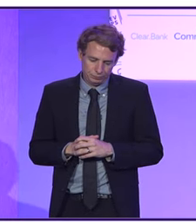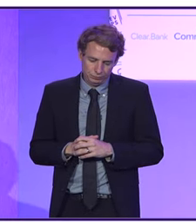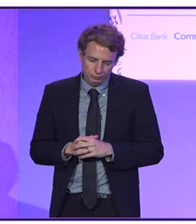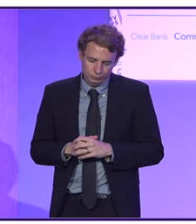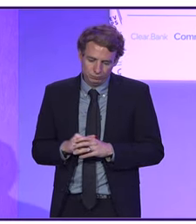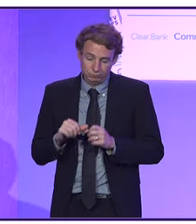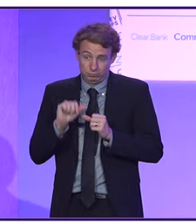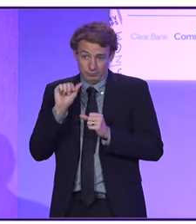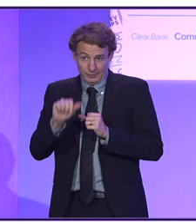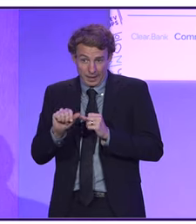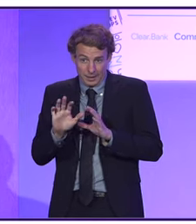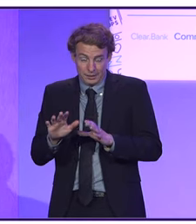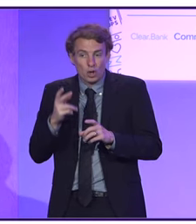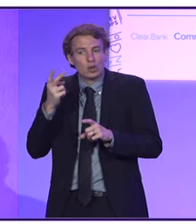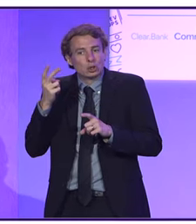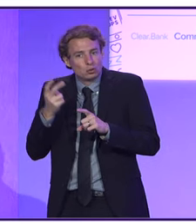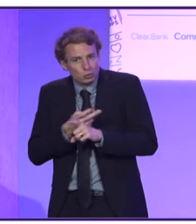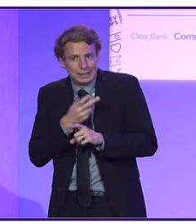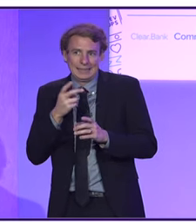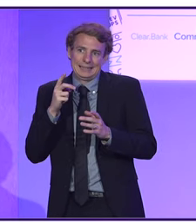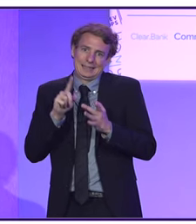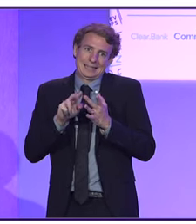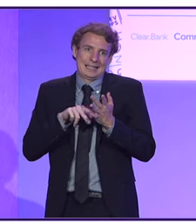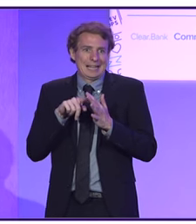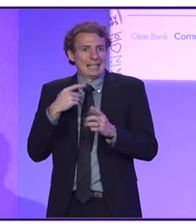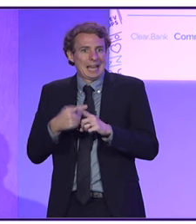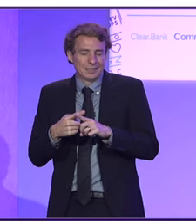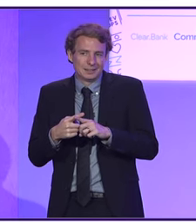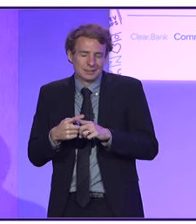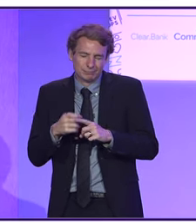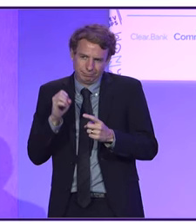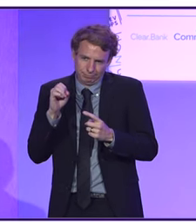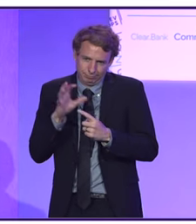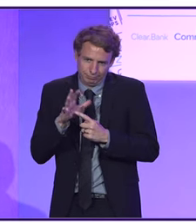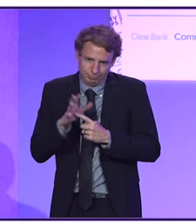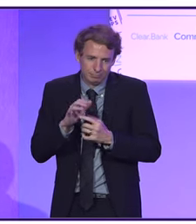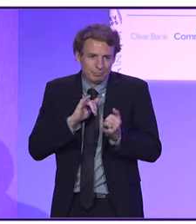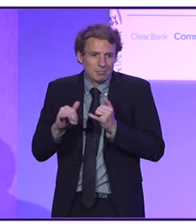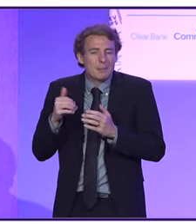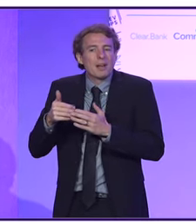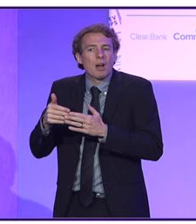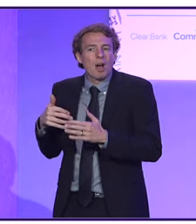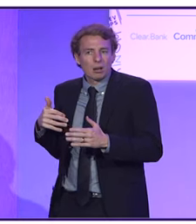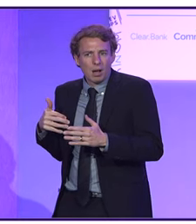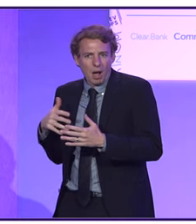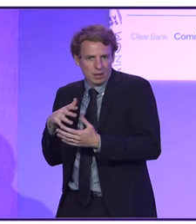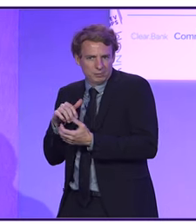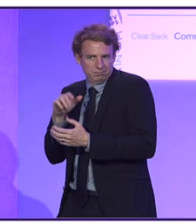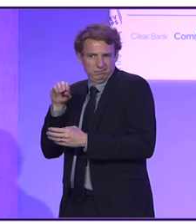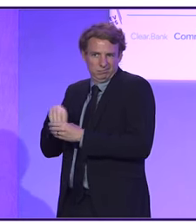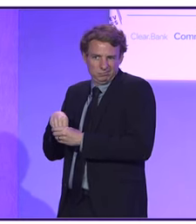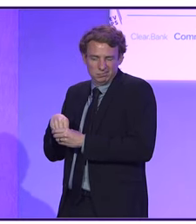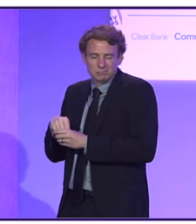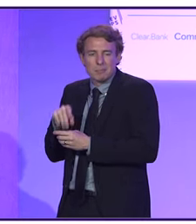the practice of reindexing. So reindexing is really important when you have like put data into an archive and you want to access it again. It is